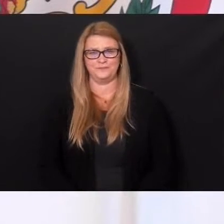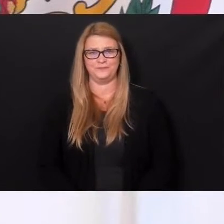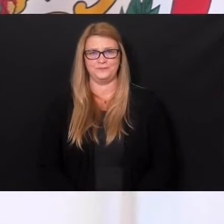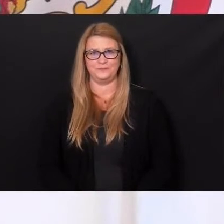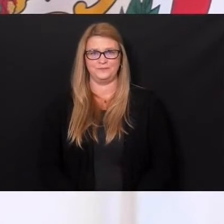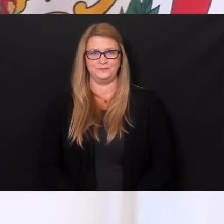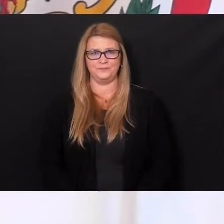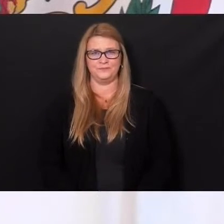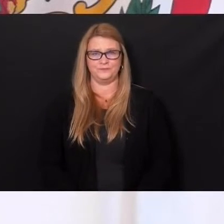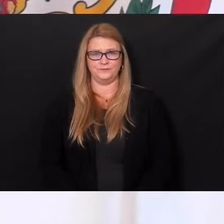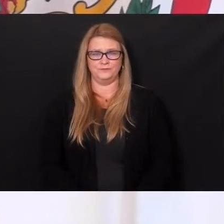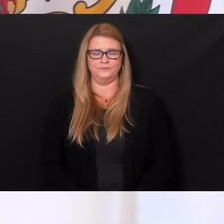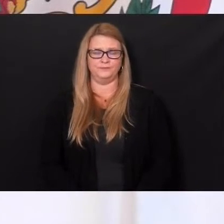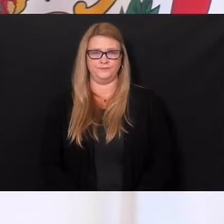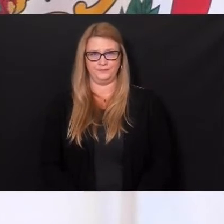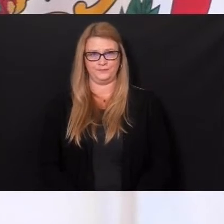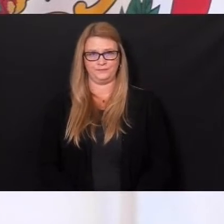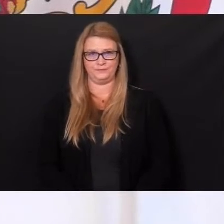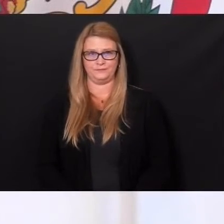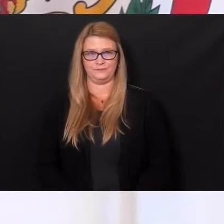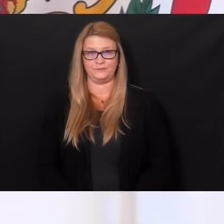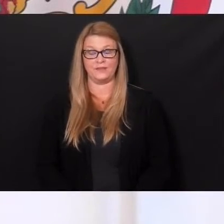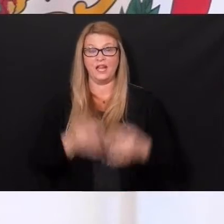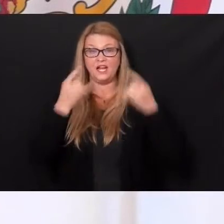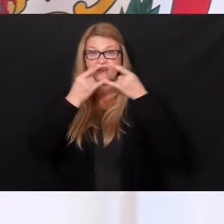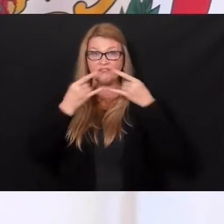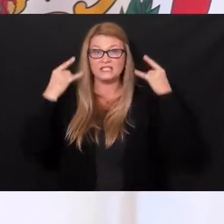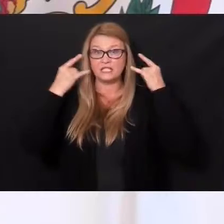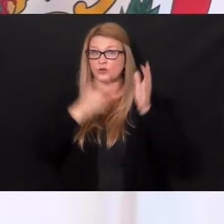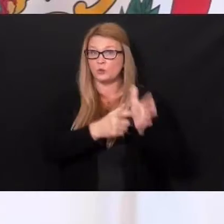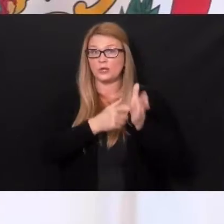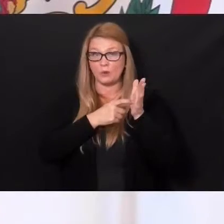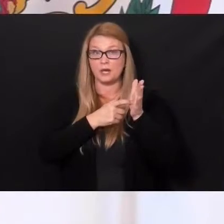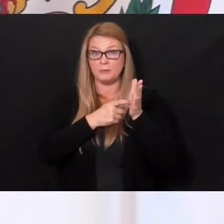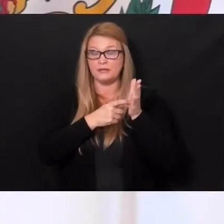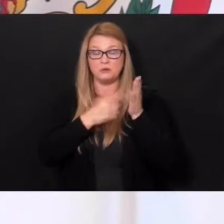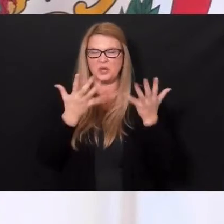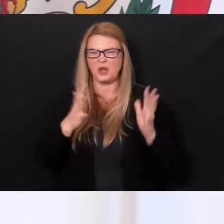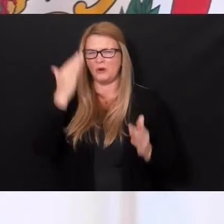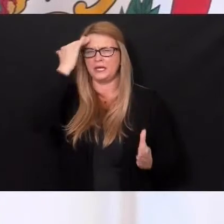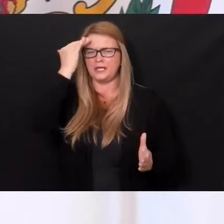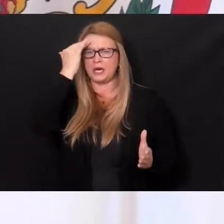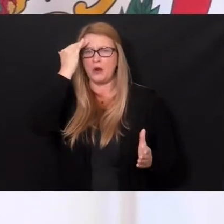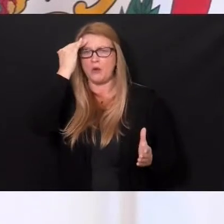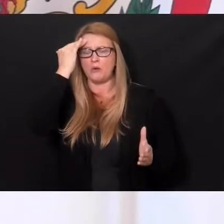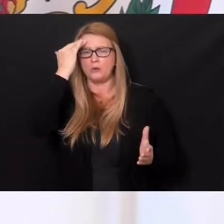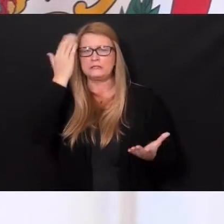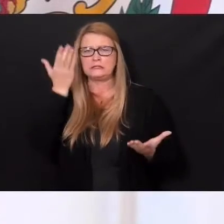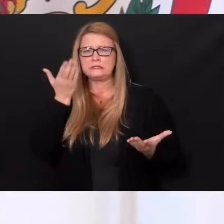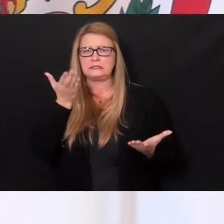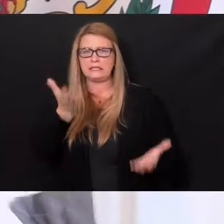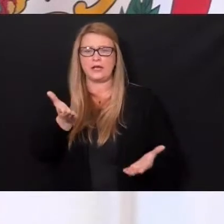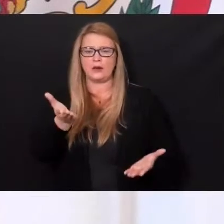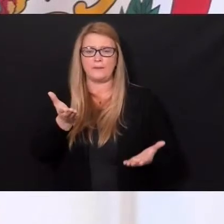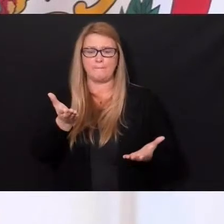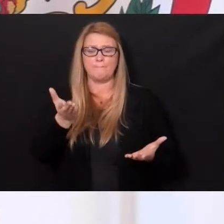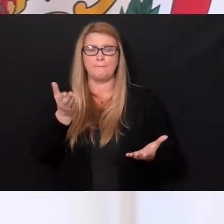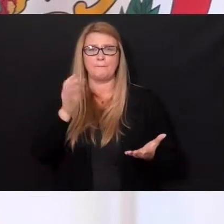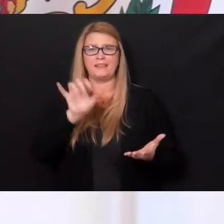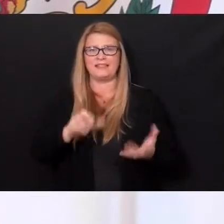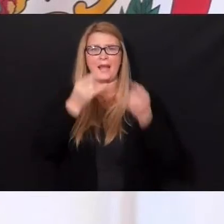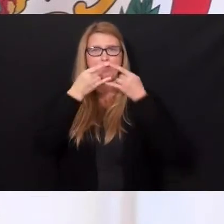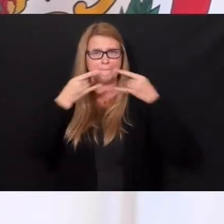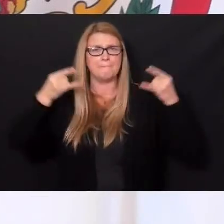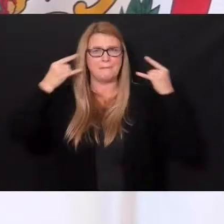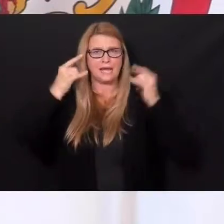As far as the face covering requirement and all that, we all know about this and everything, but this right here is the lifeblood